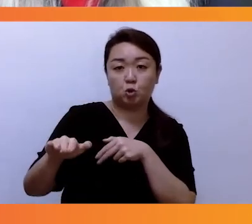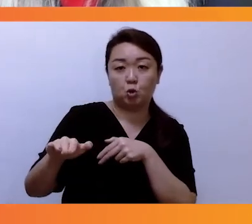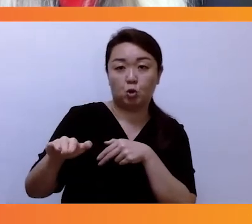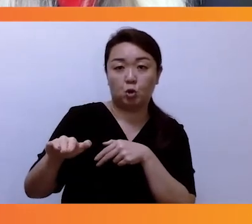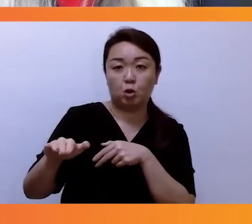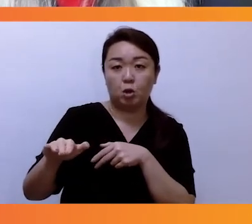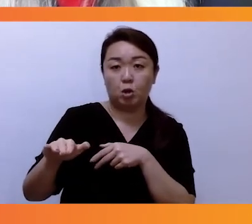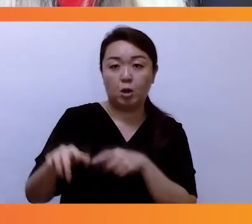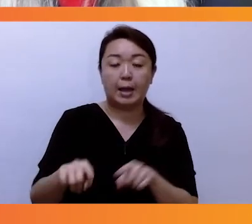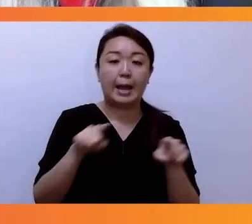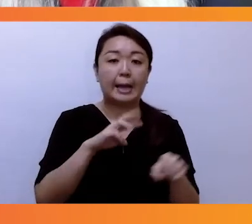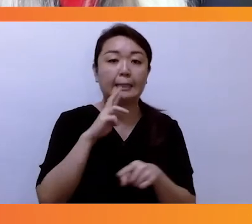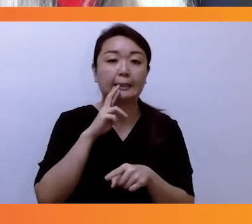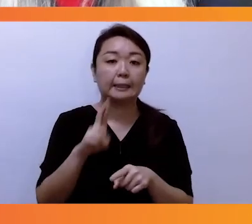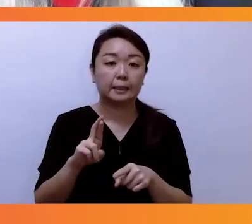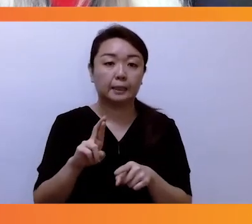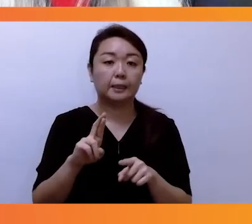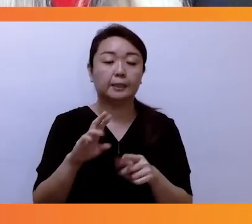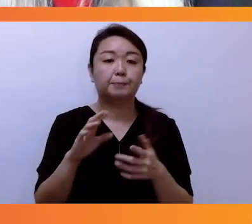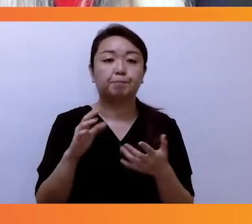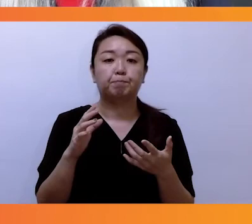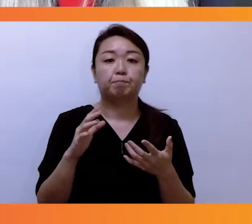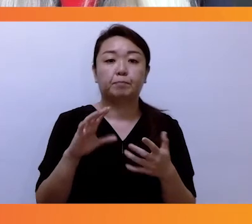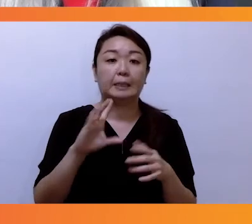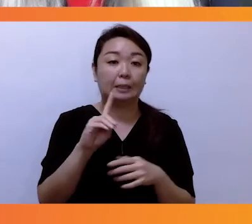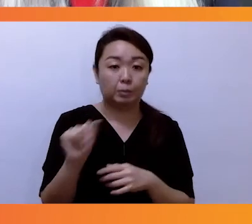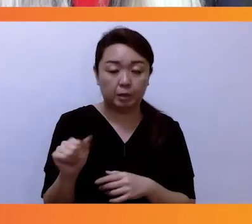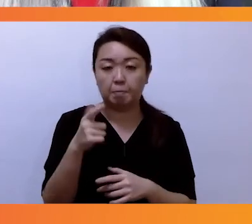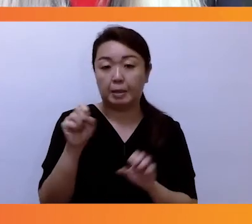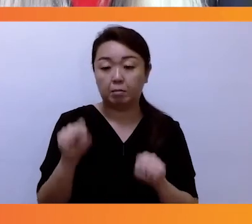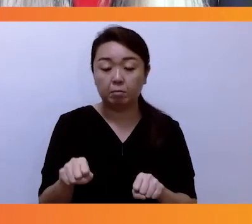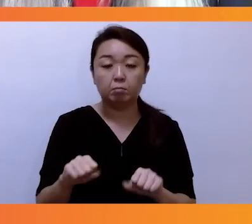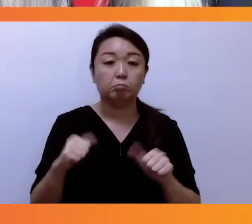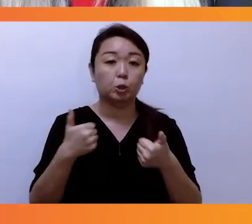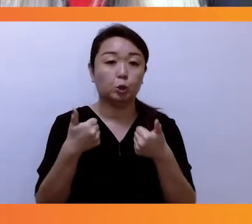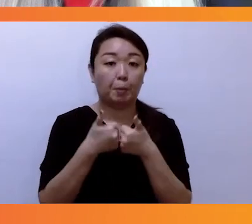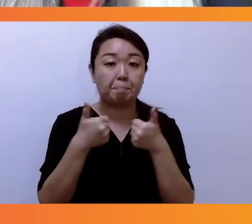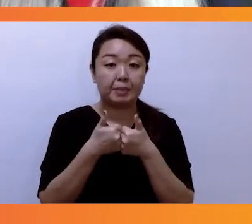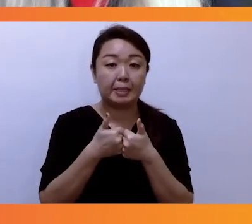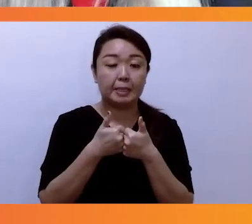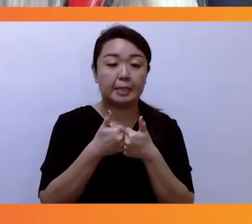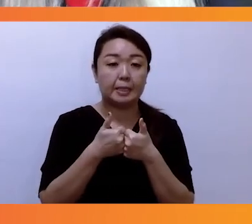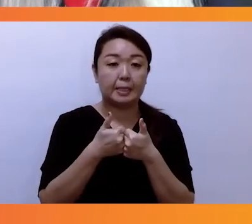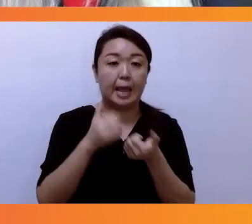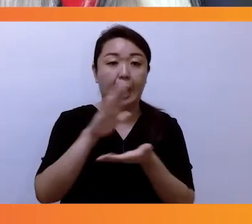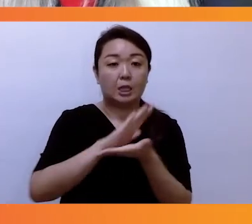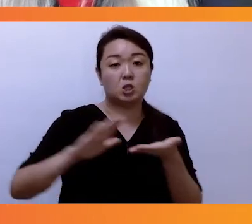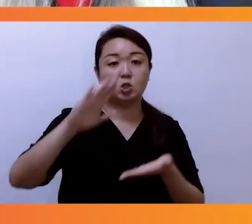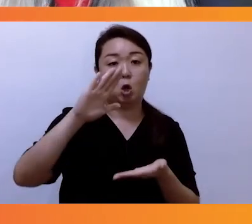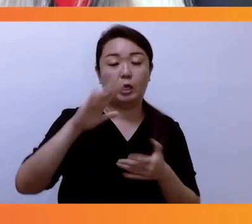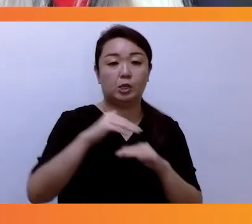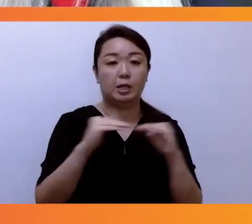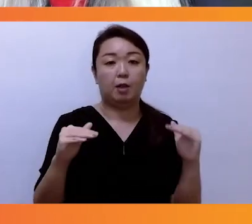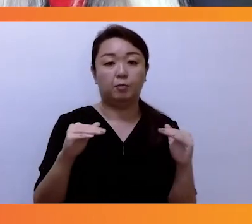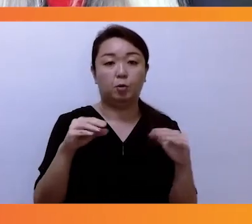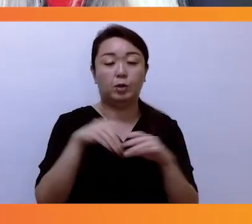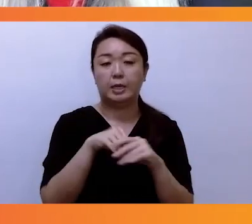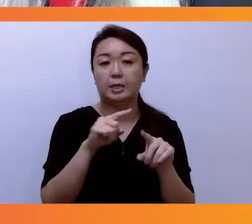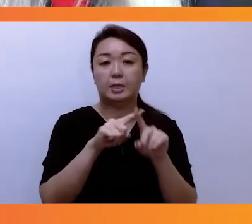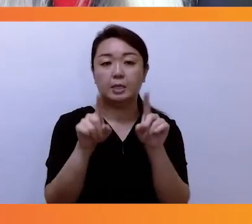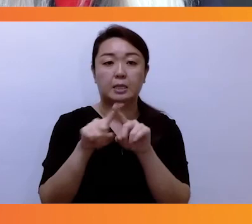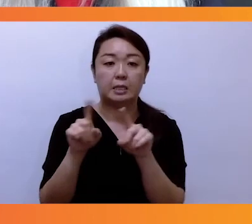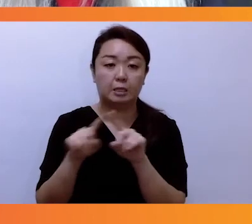short stature as her impairment, but she's been able to compete at the college level